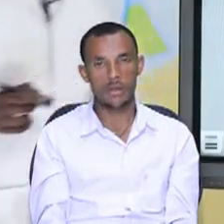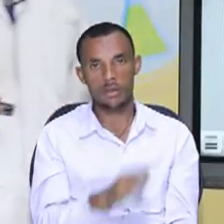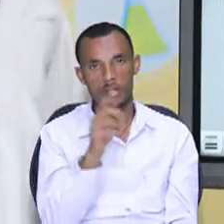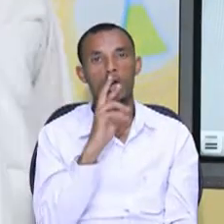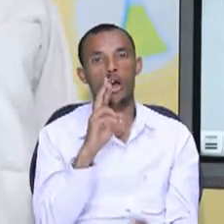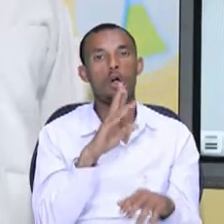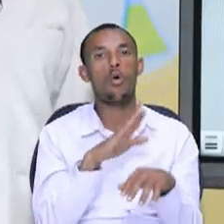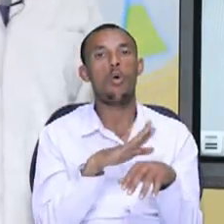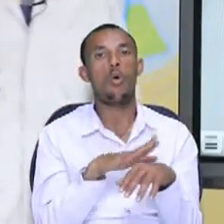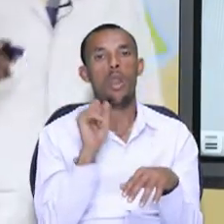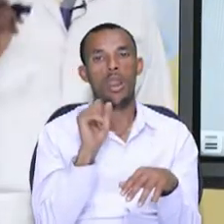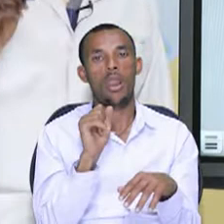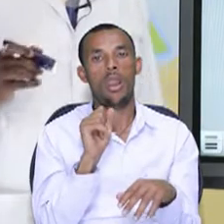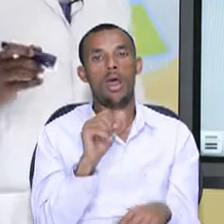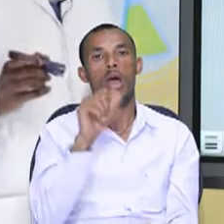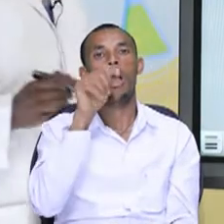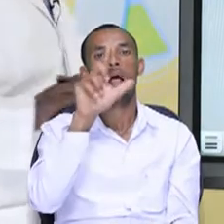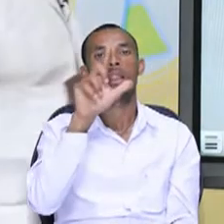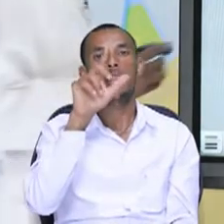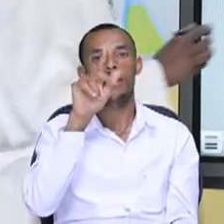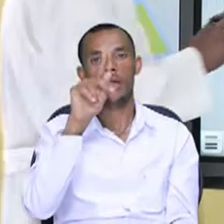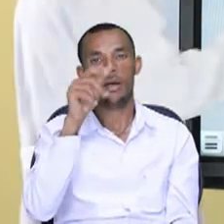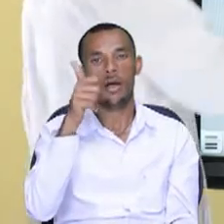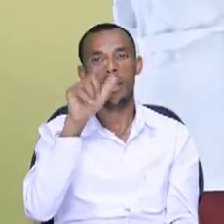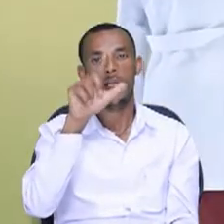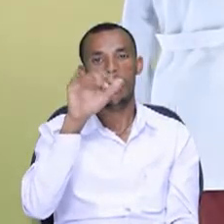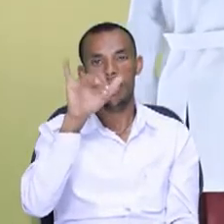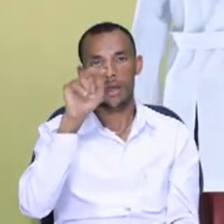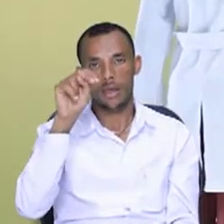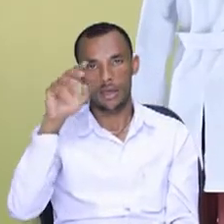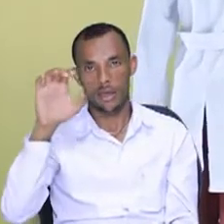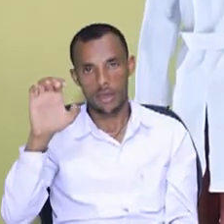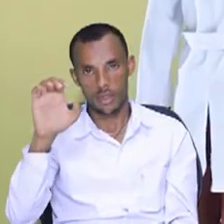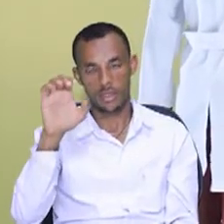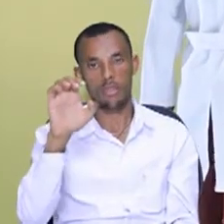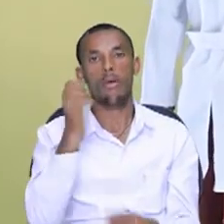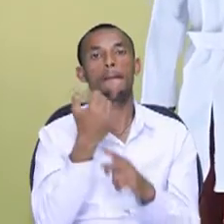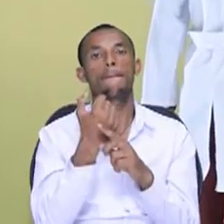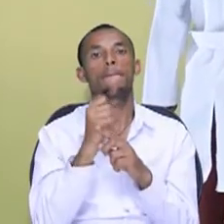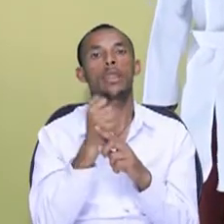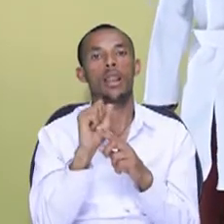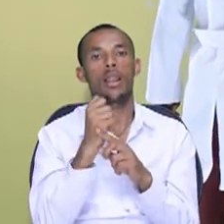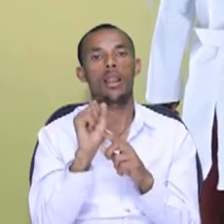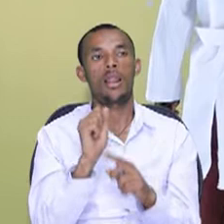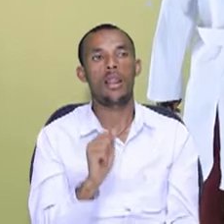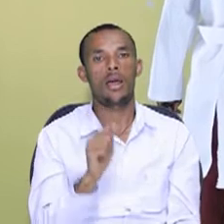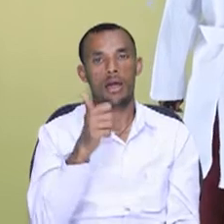they are called alkali metals. They are called alkali metals.